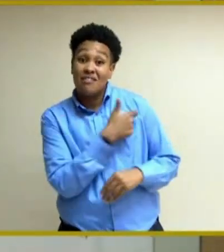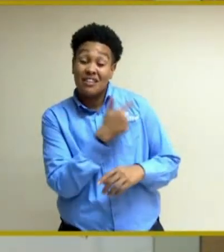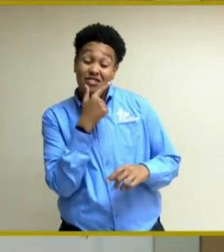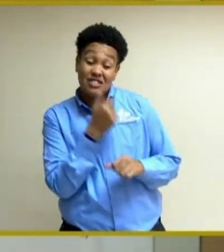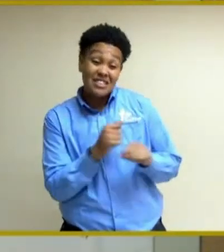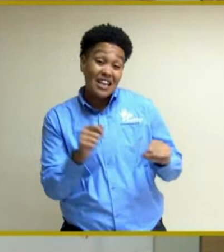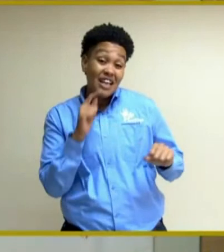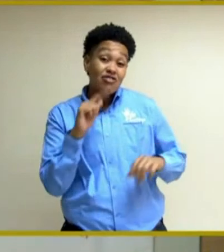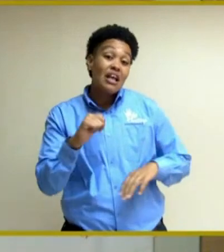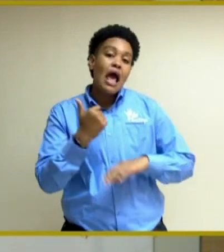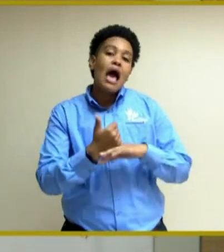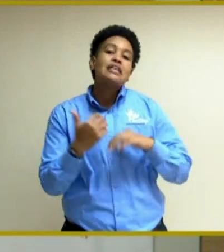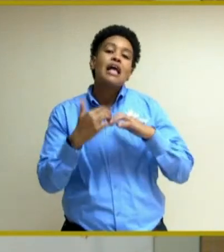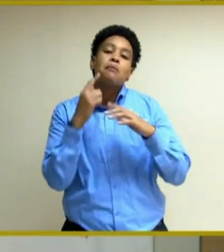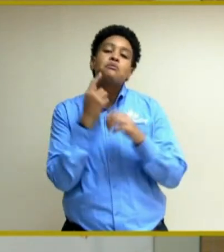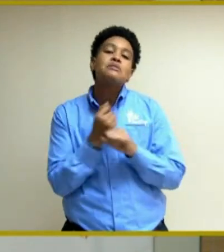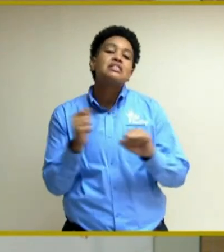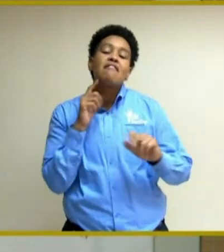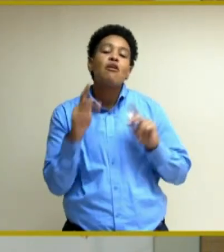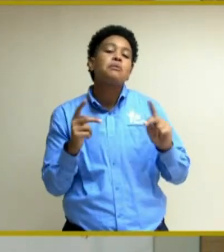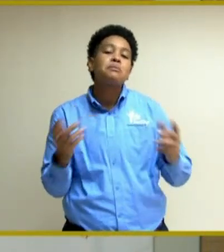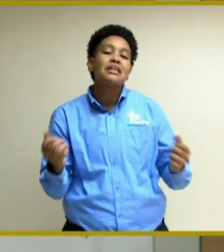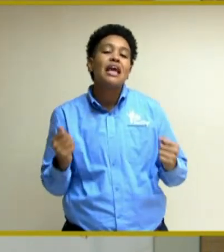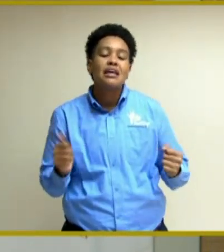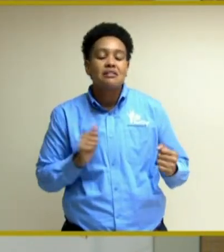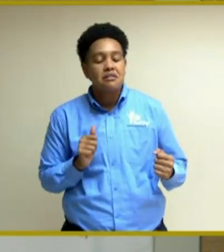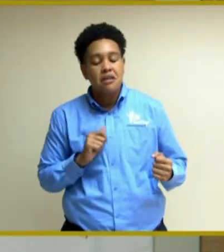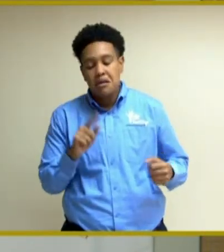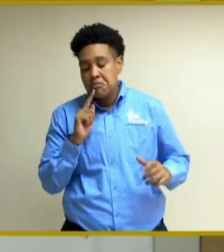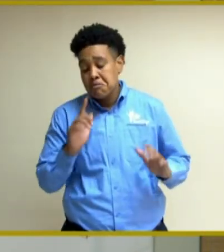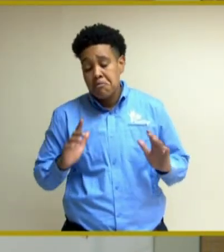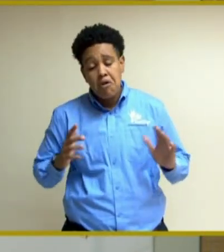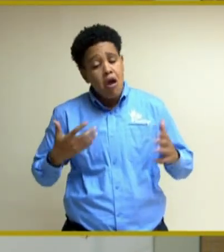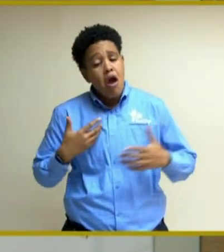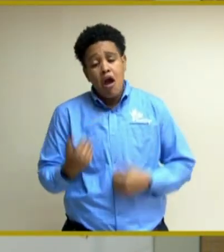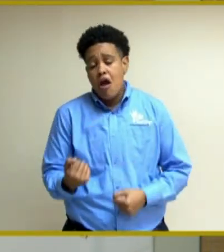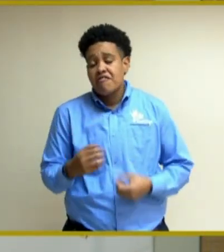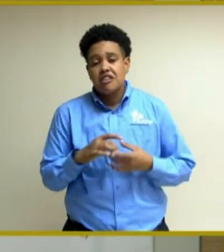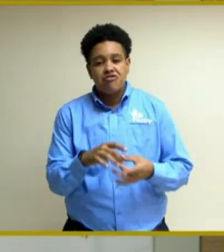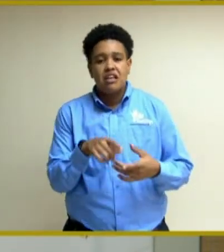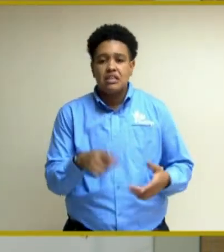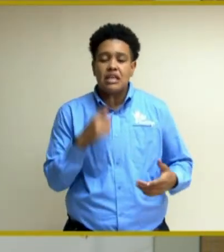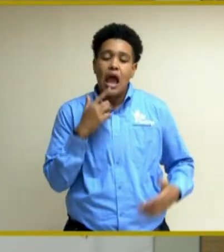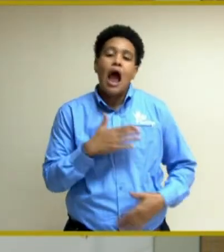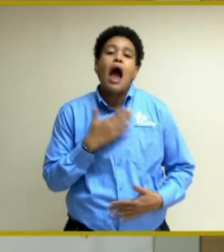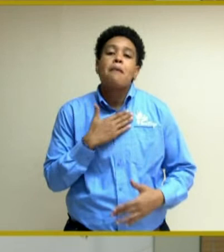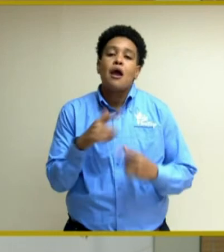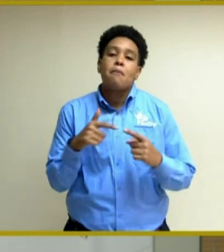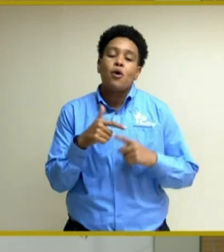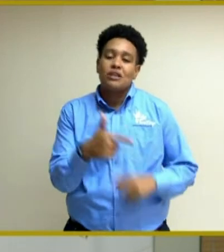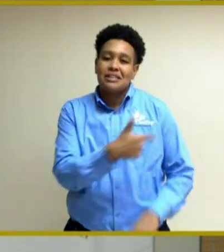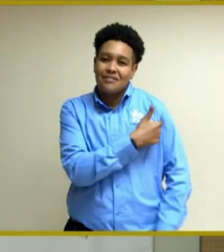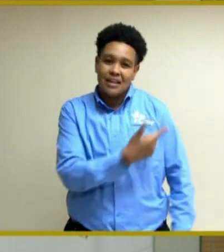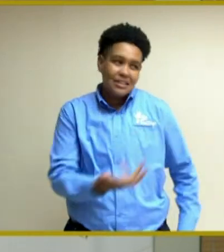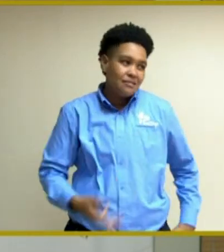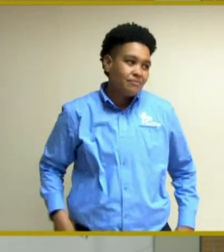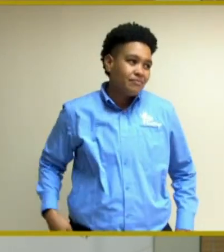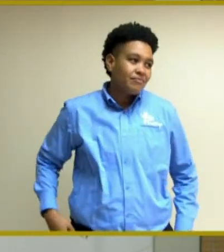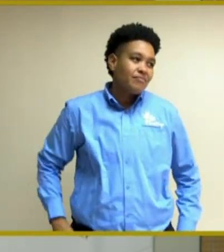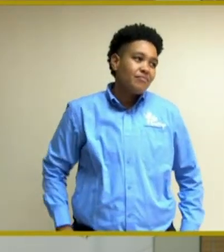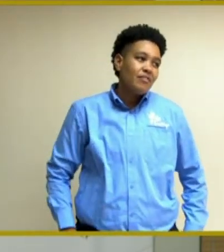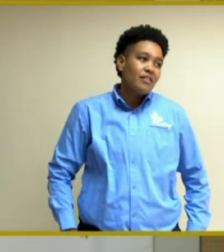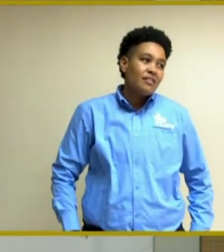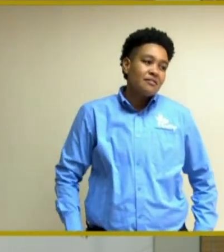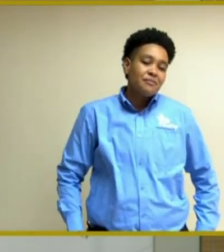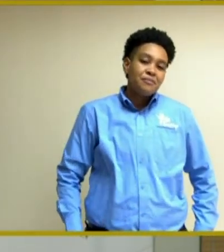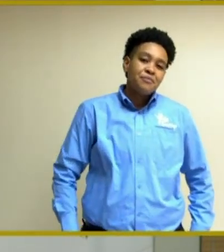been established to be safe for persons to get. And so I'm quite confident and happy about it. Excellent. And tell us a little about